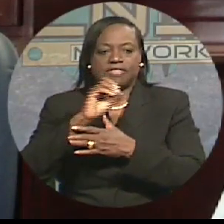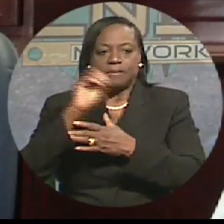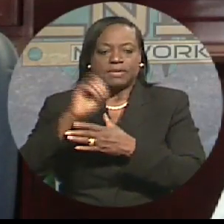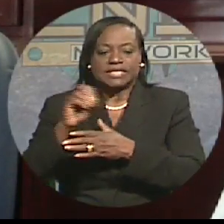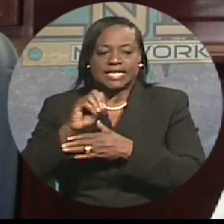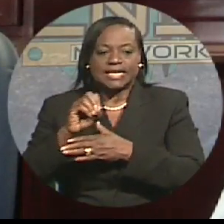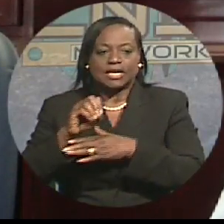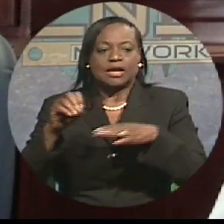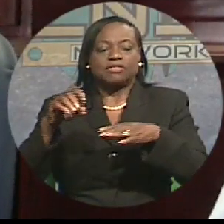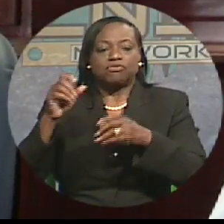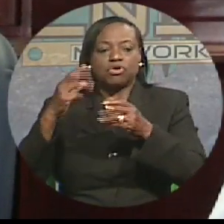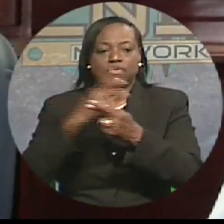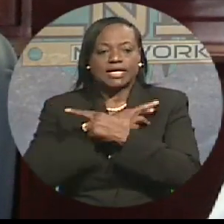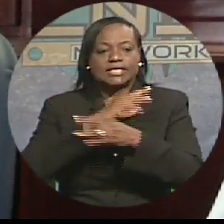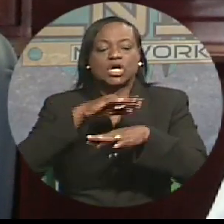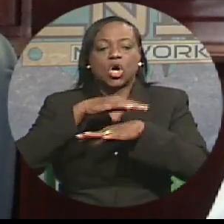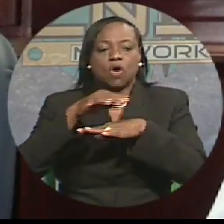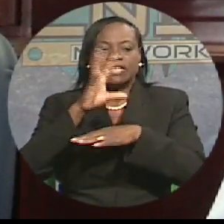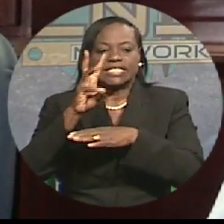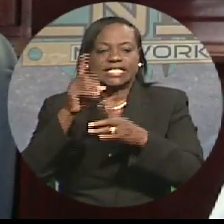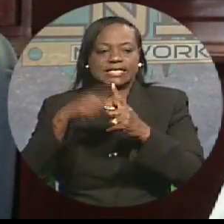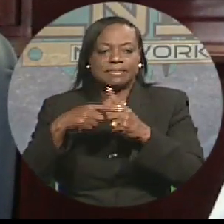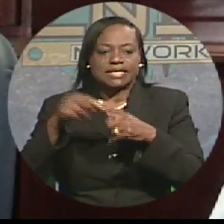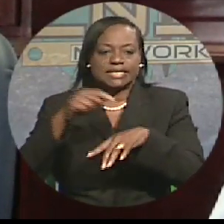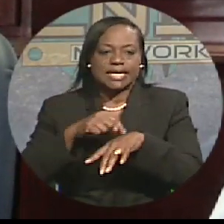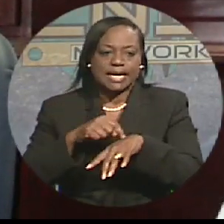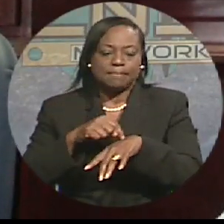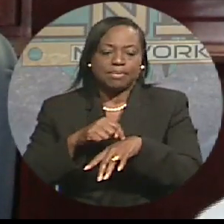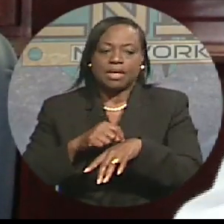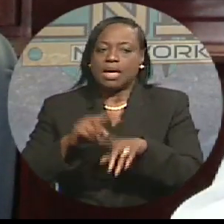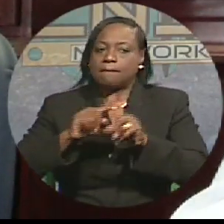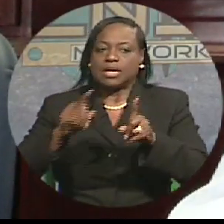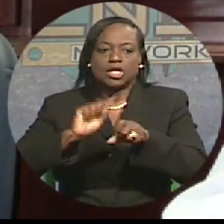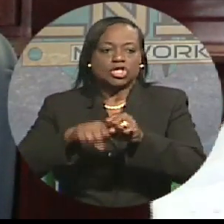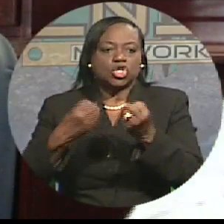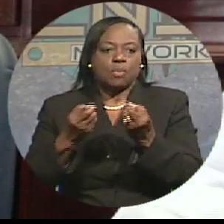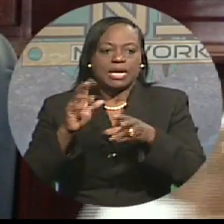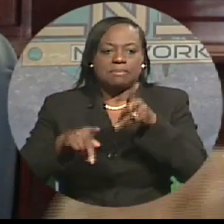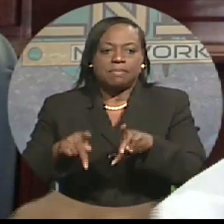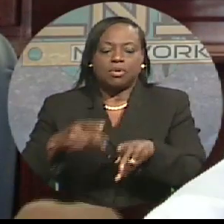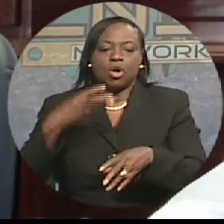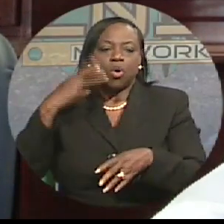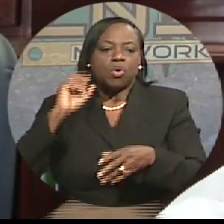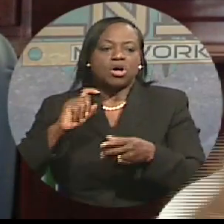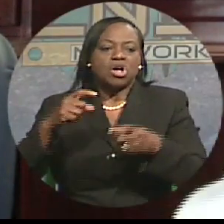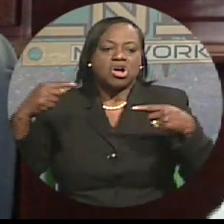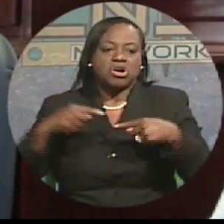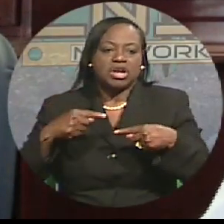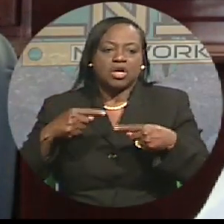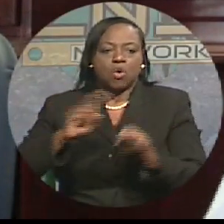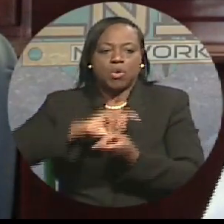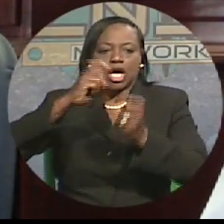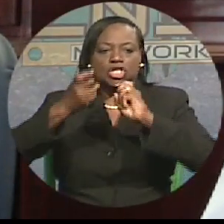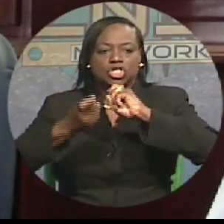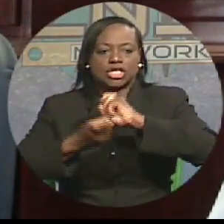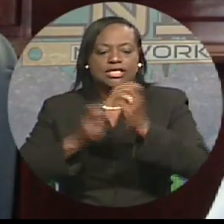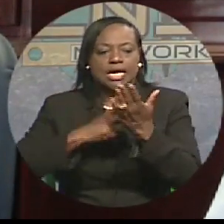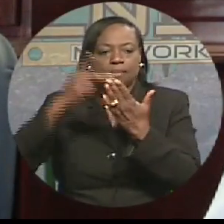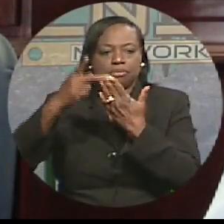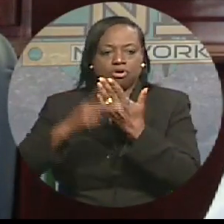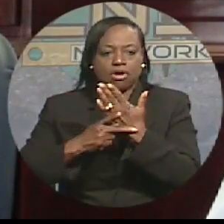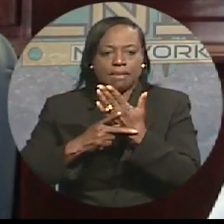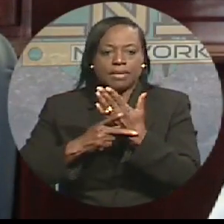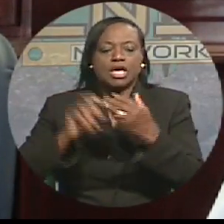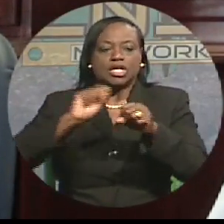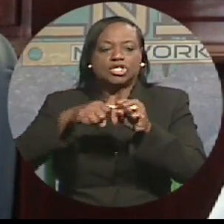period. Realizing the extent to which so many people were hurting, we adjusted our program slightly. Instead,